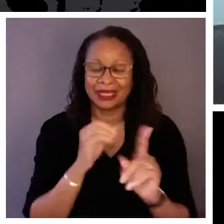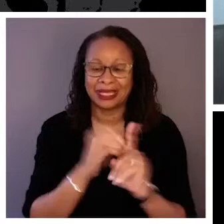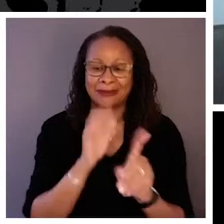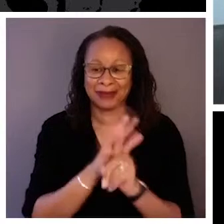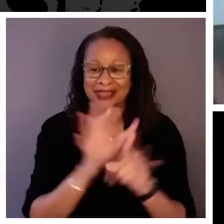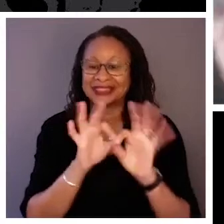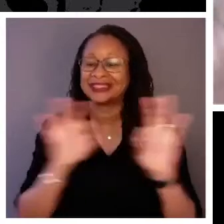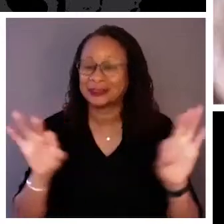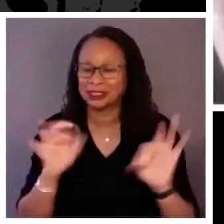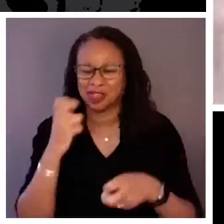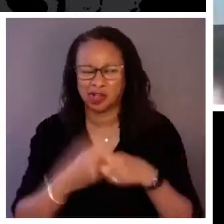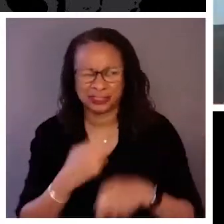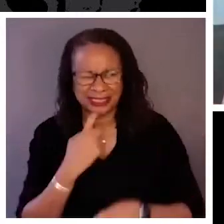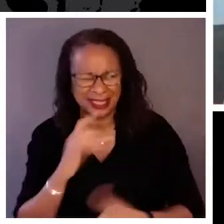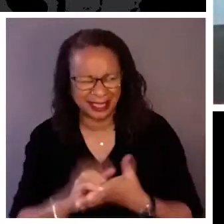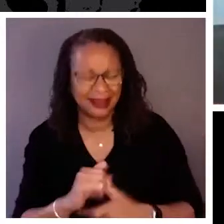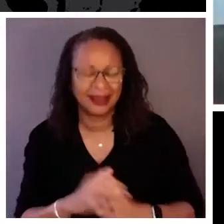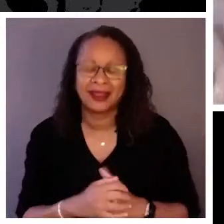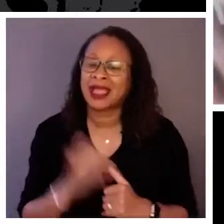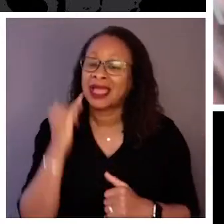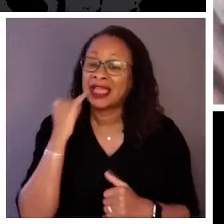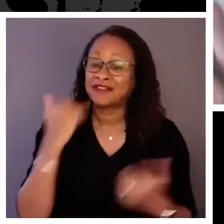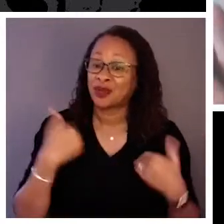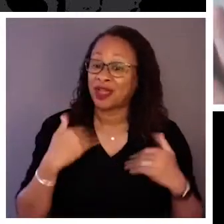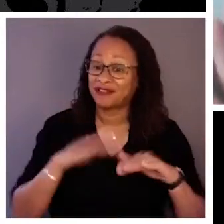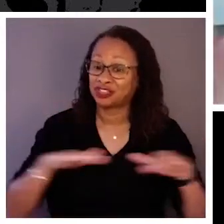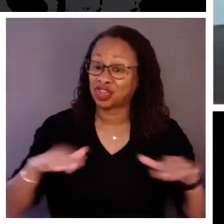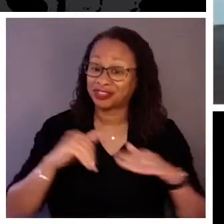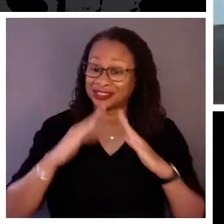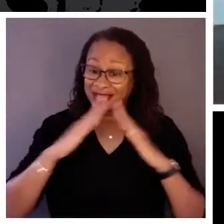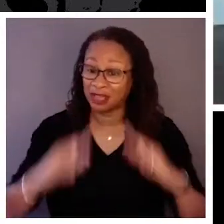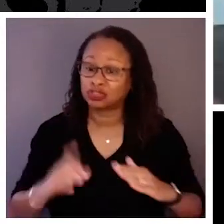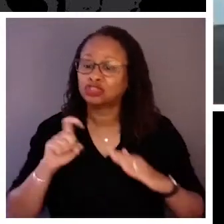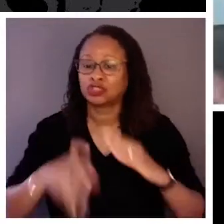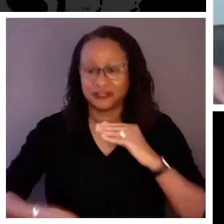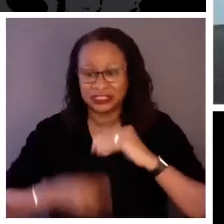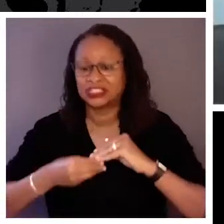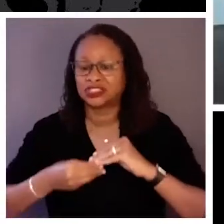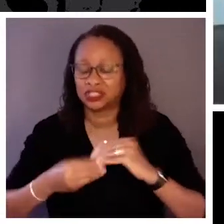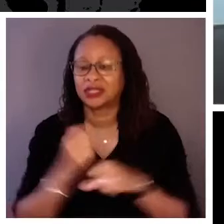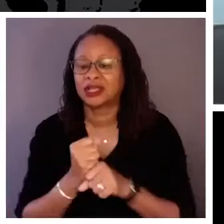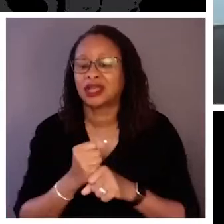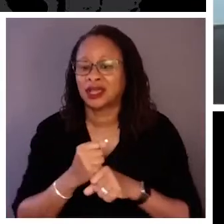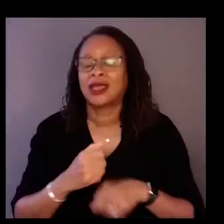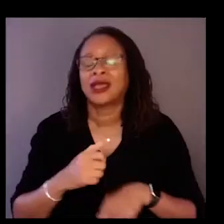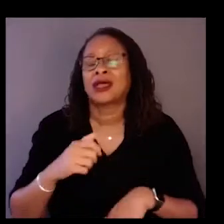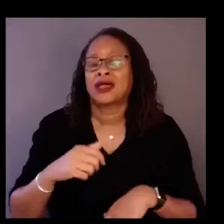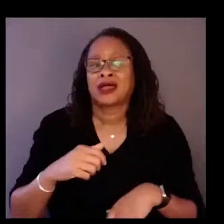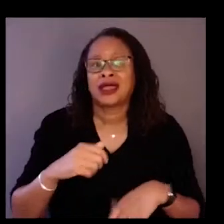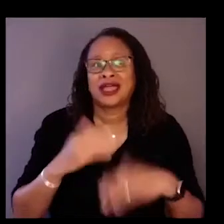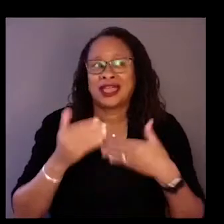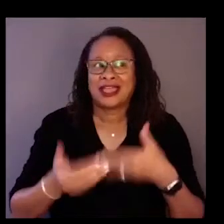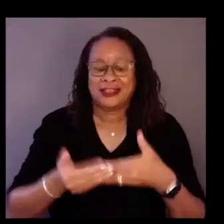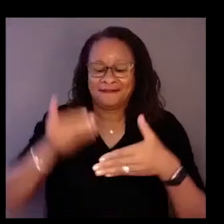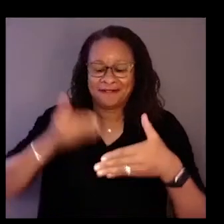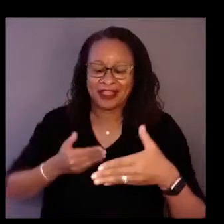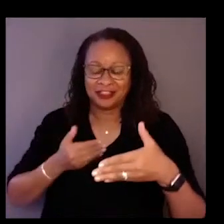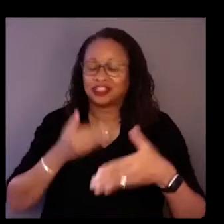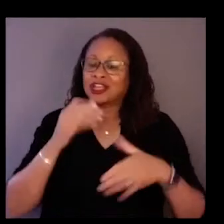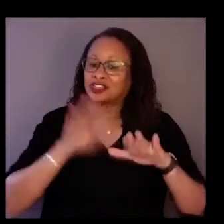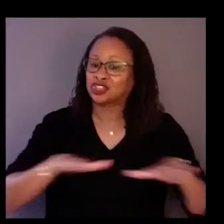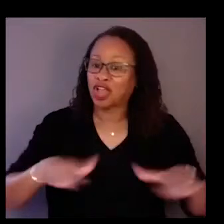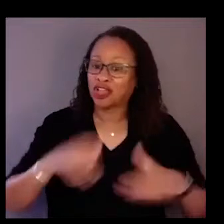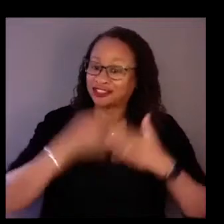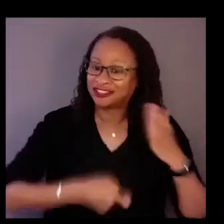to say. And if you have the child in the house, you should have gotten the advanced child tax credit. Great. Is that any